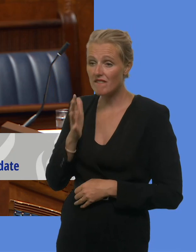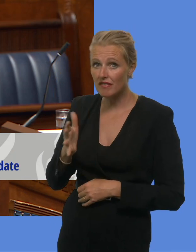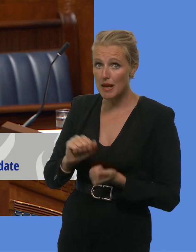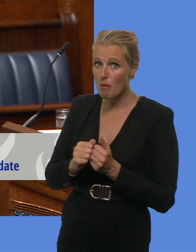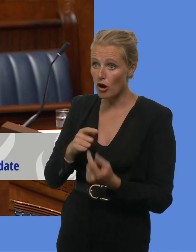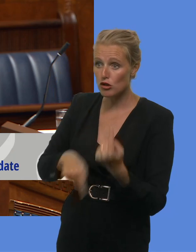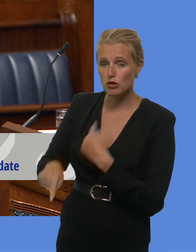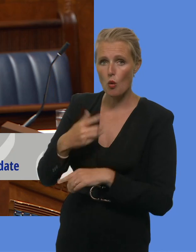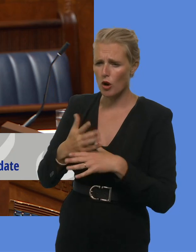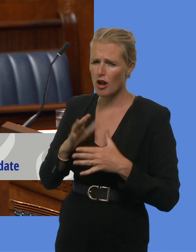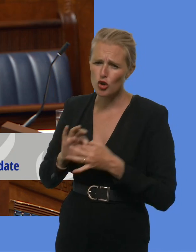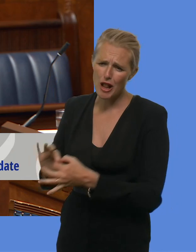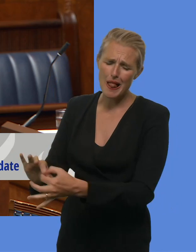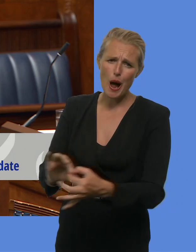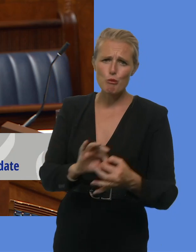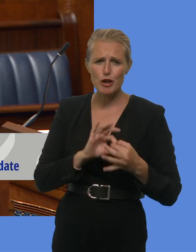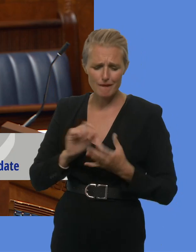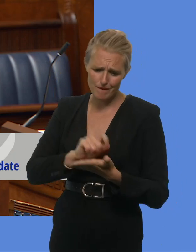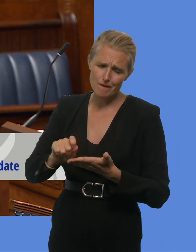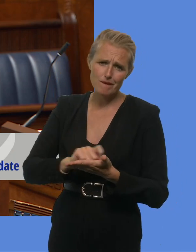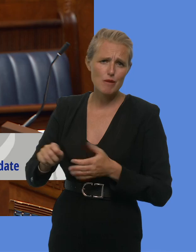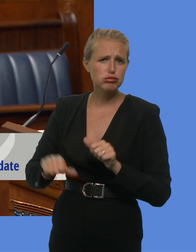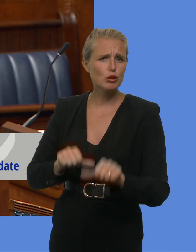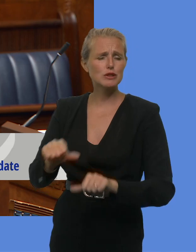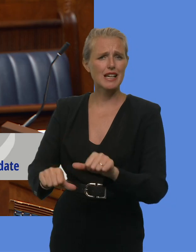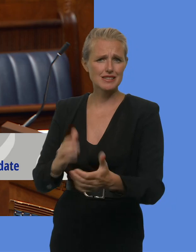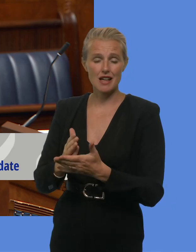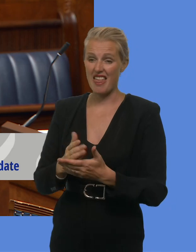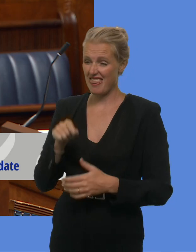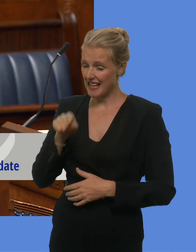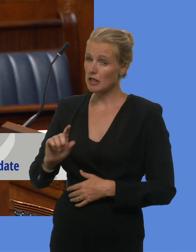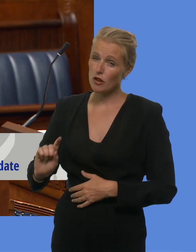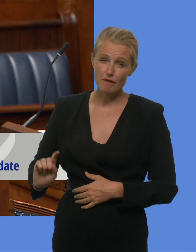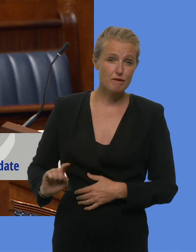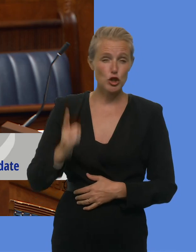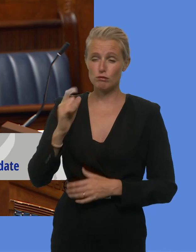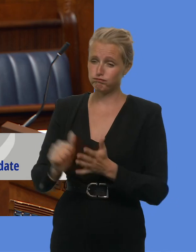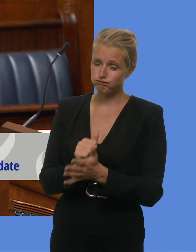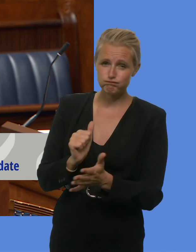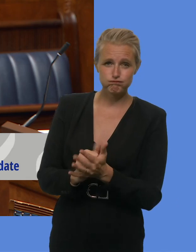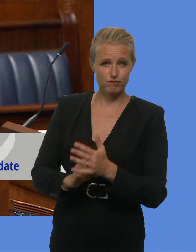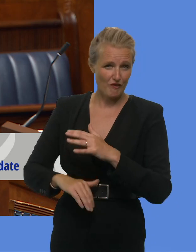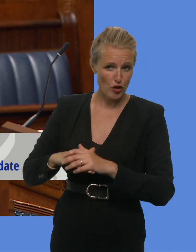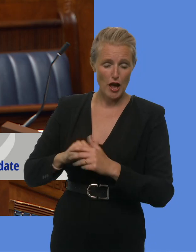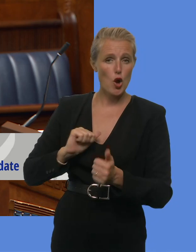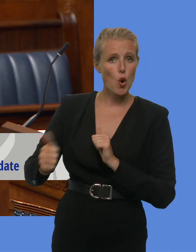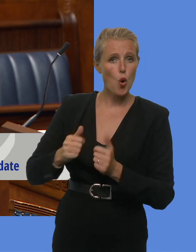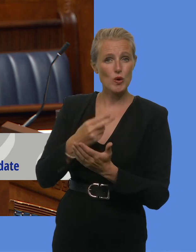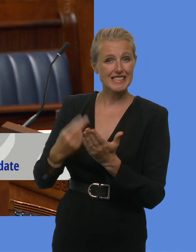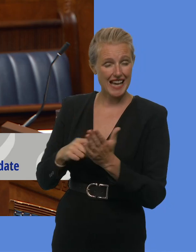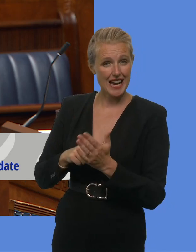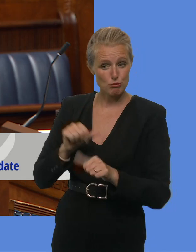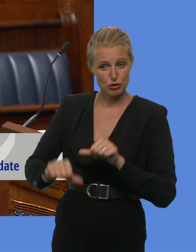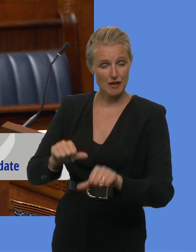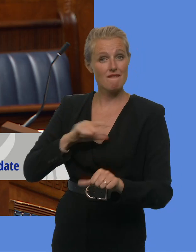genuinely collaborative design process. I think the first fully collaborative design or co-design, as it's known, process in terms of